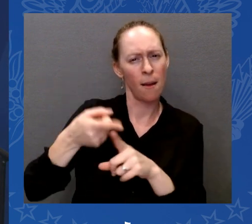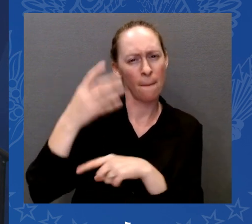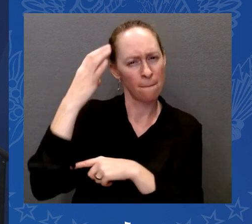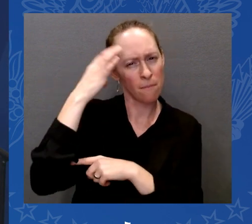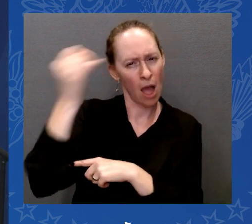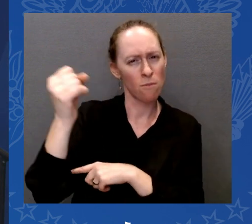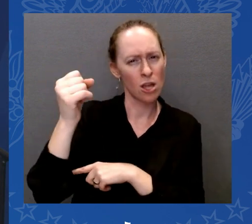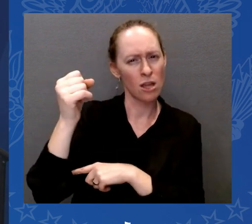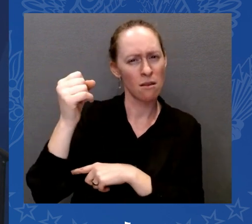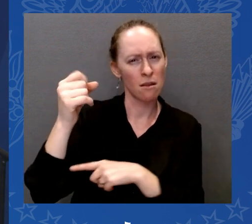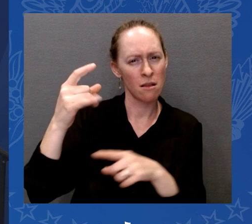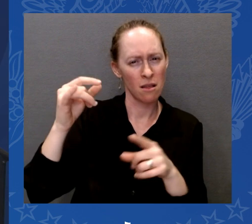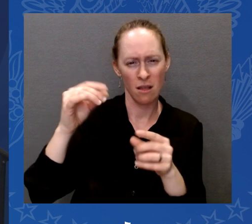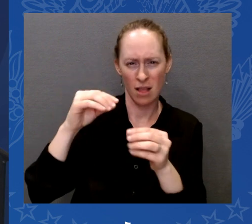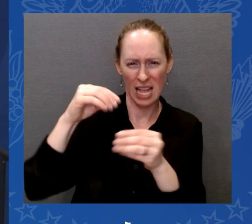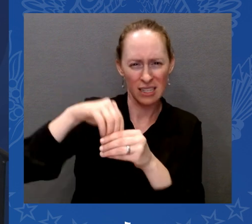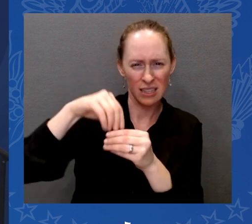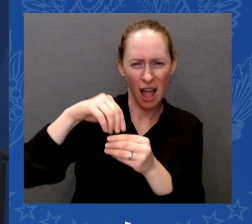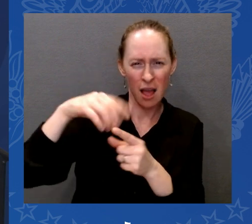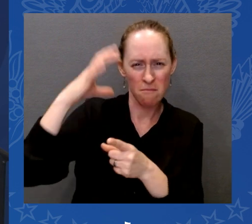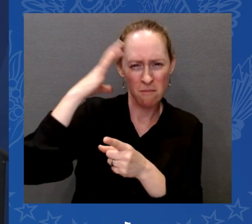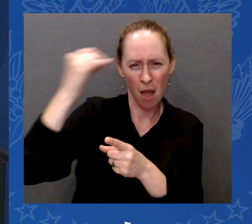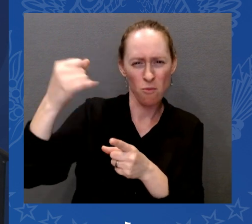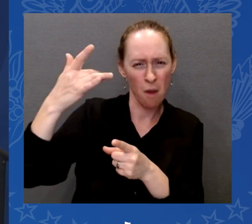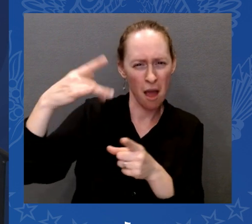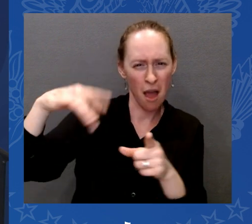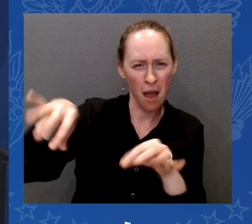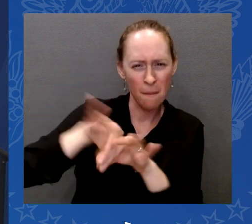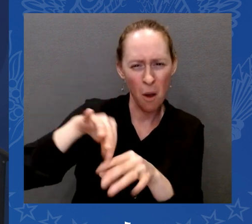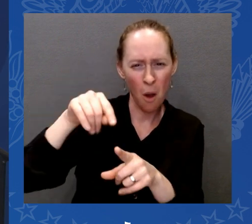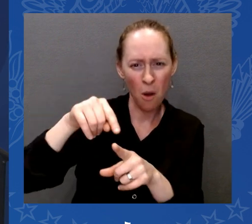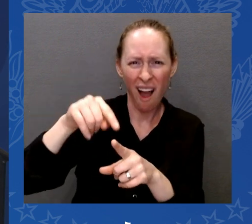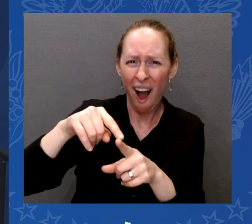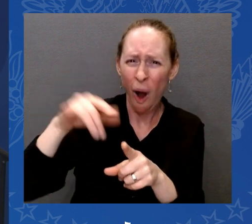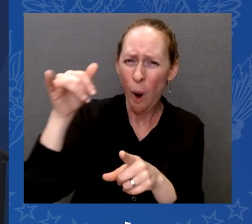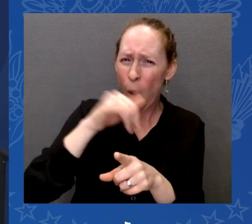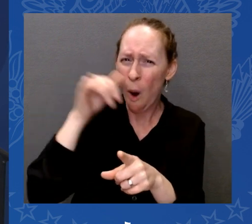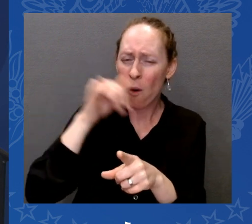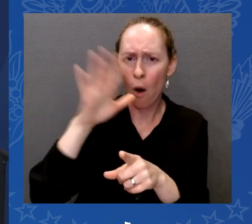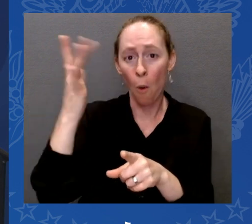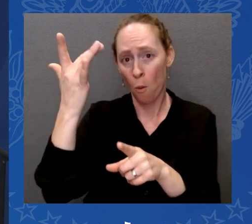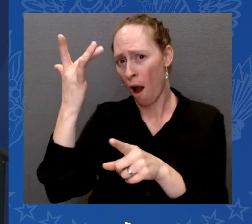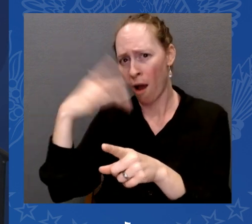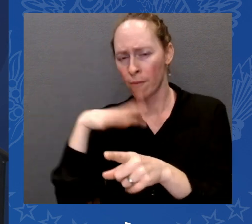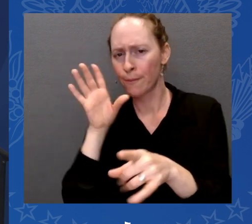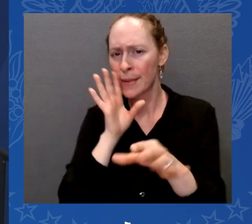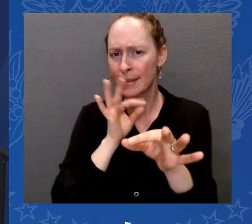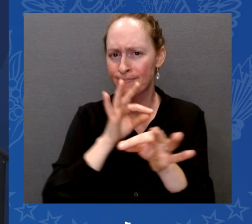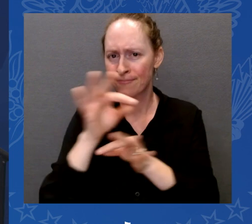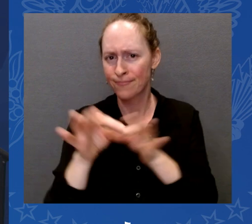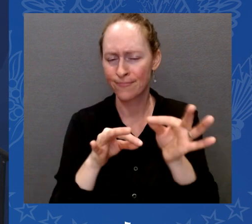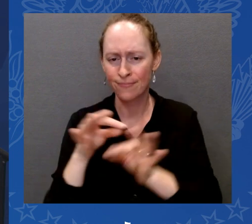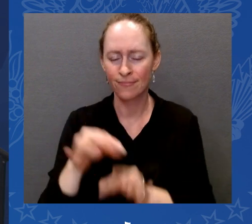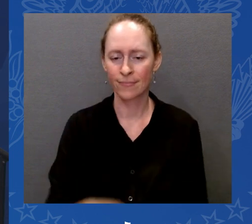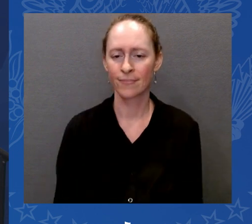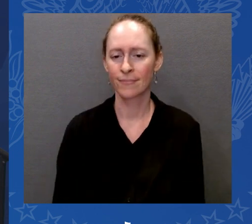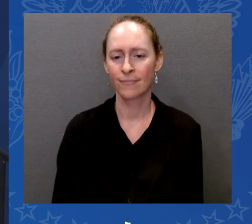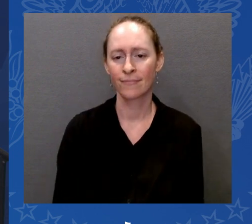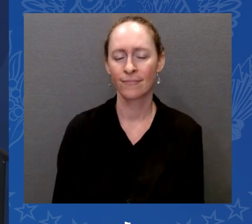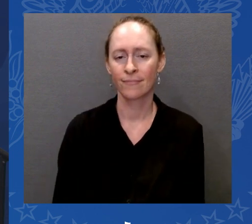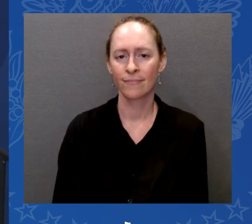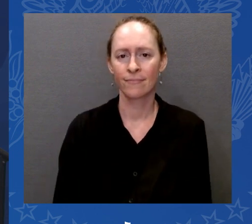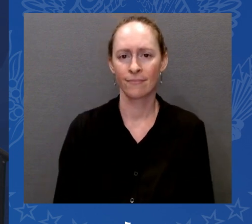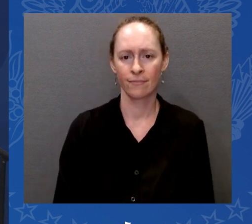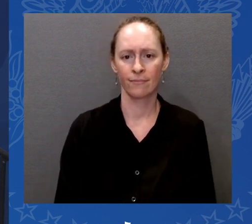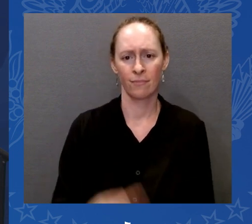Advanced computing systems require continual innovation in memory, and Micron teams lead the way.